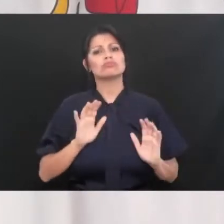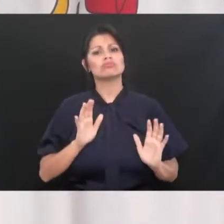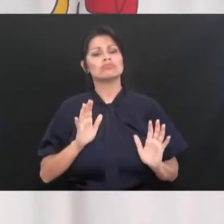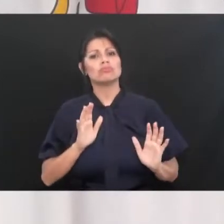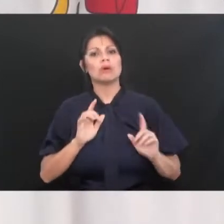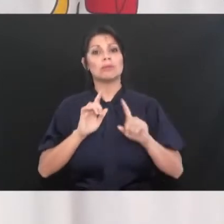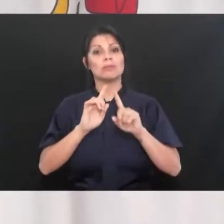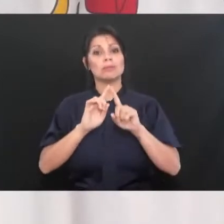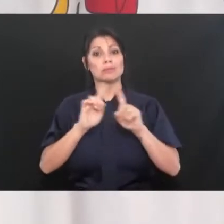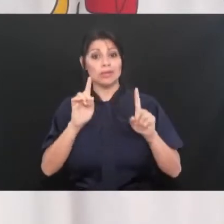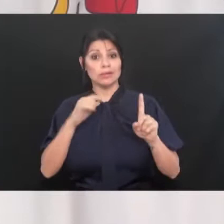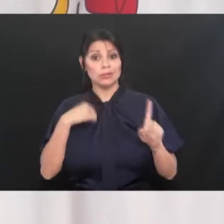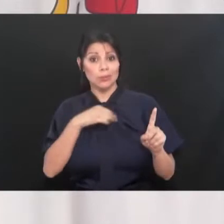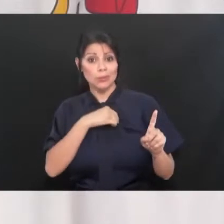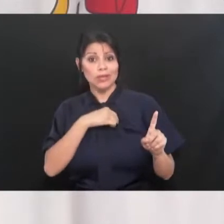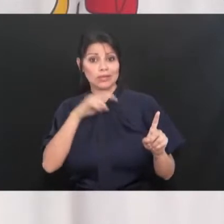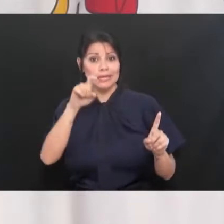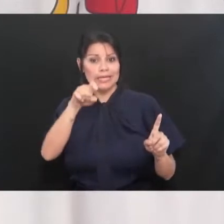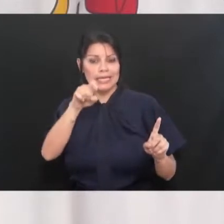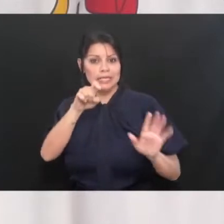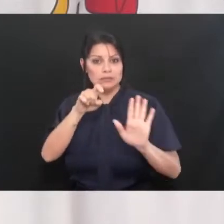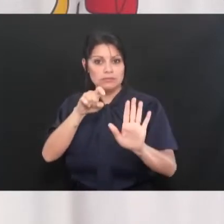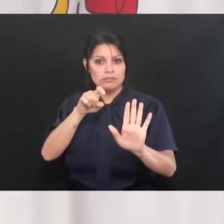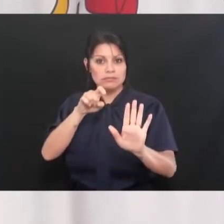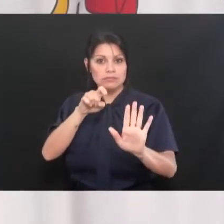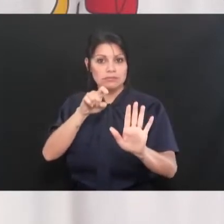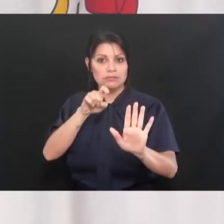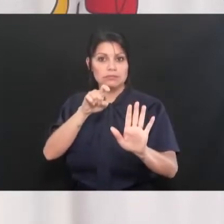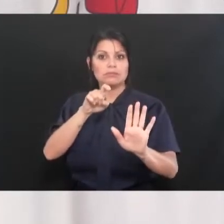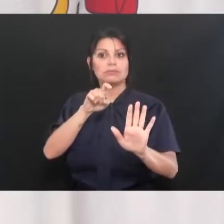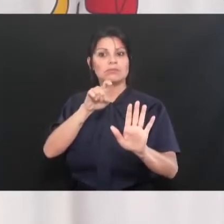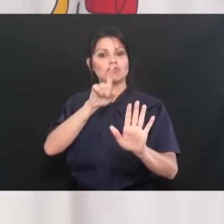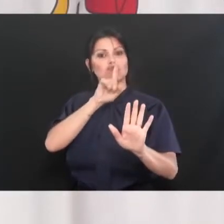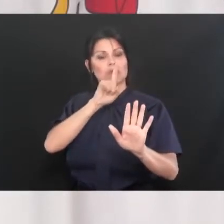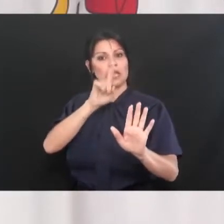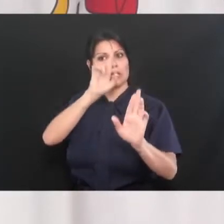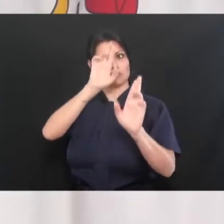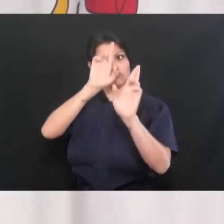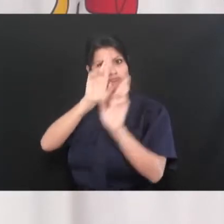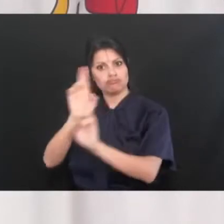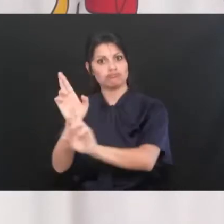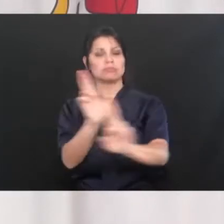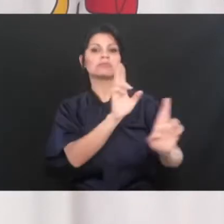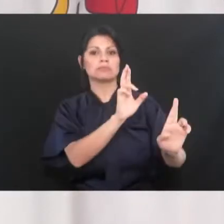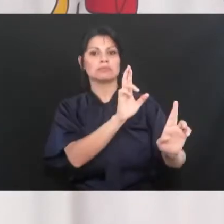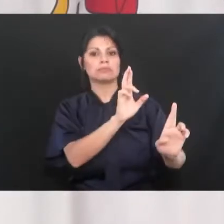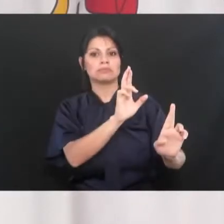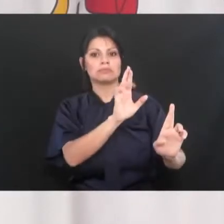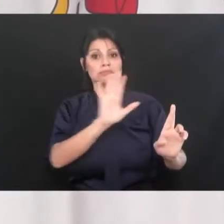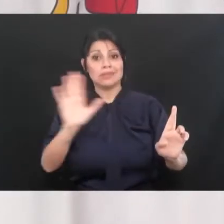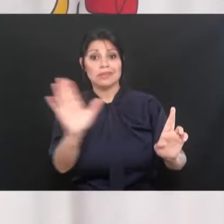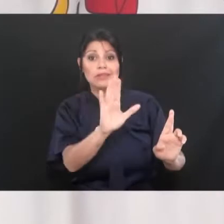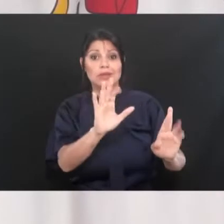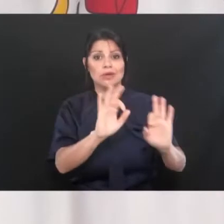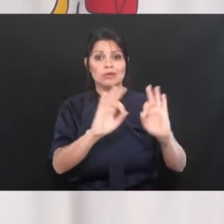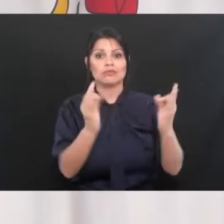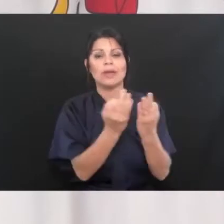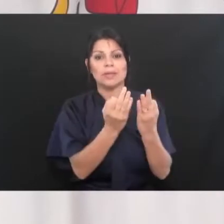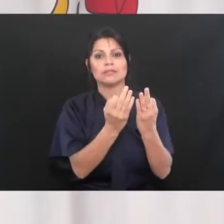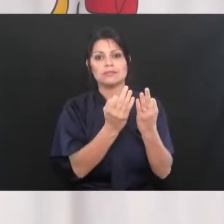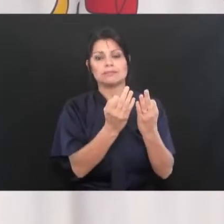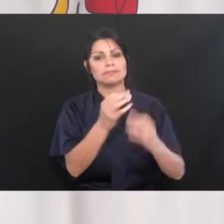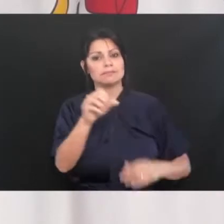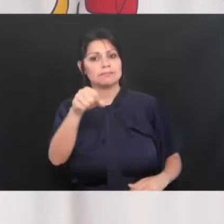be, without question, super respectful to these people, all their loved ones, all their